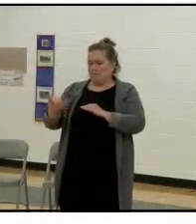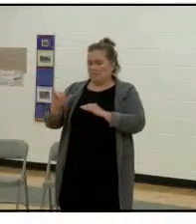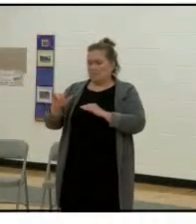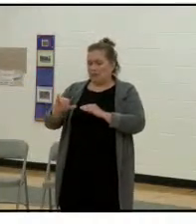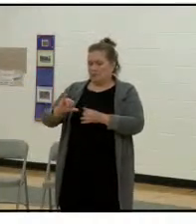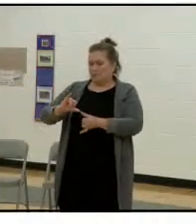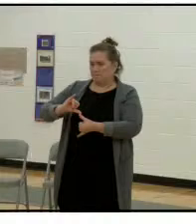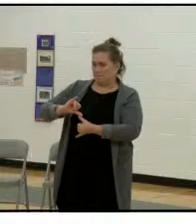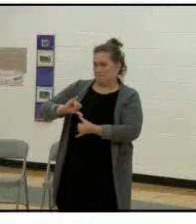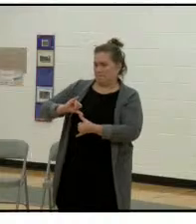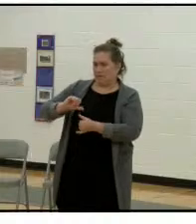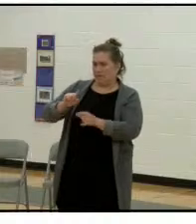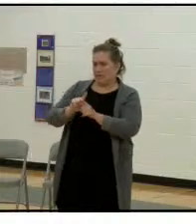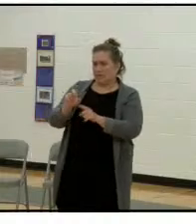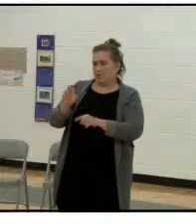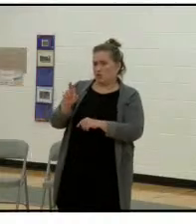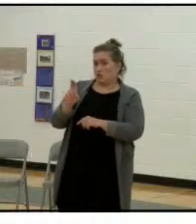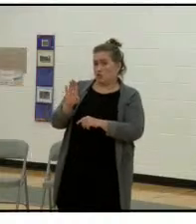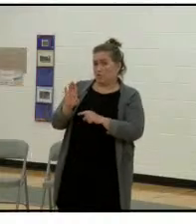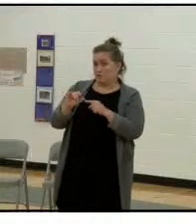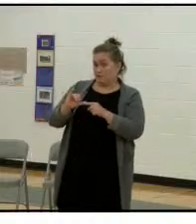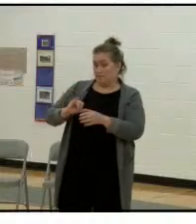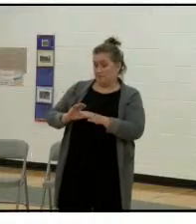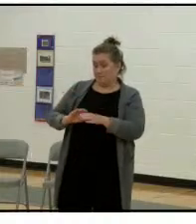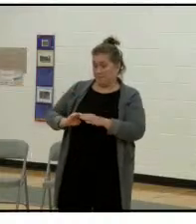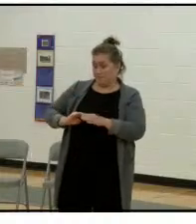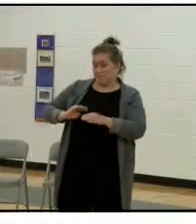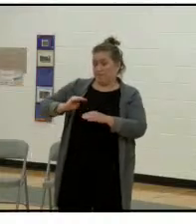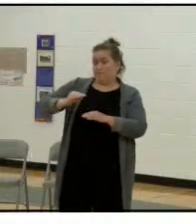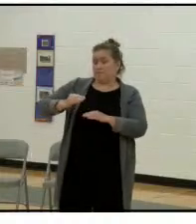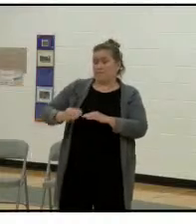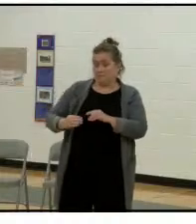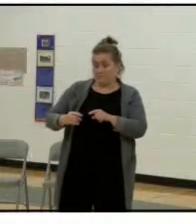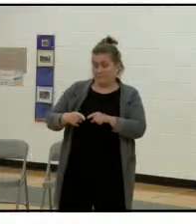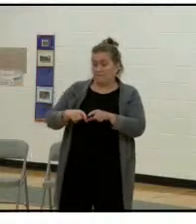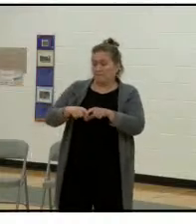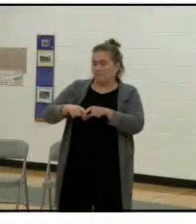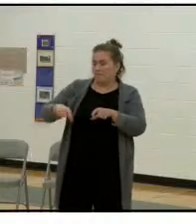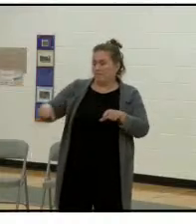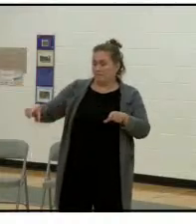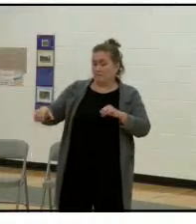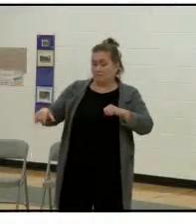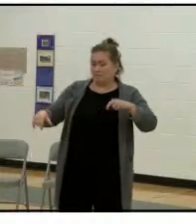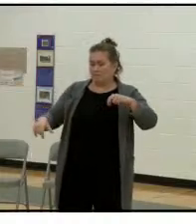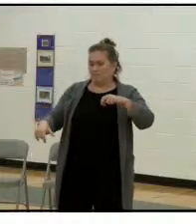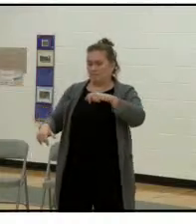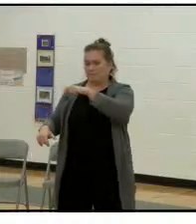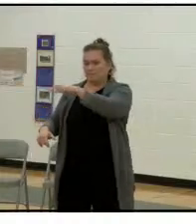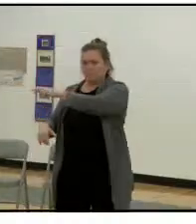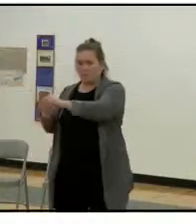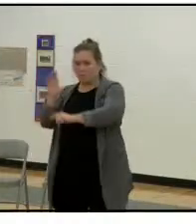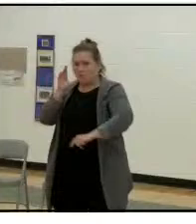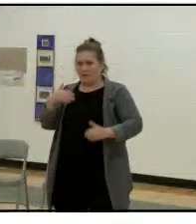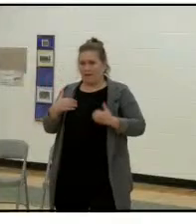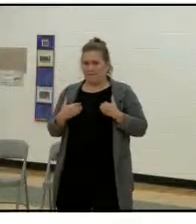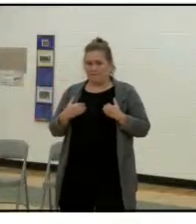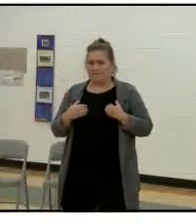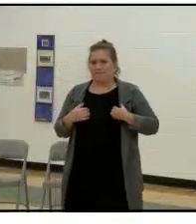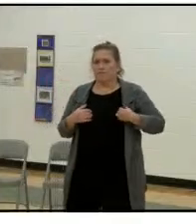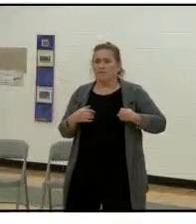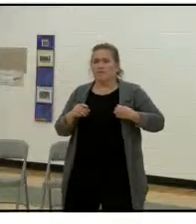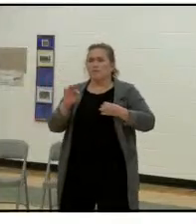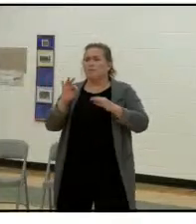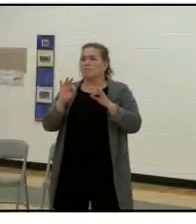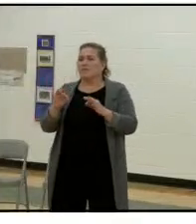ideal for wheelchairs. Honestly, that's part of the appeal of raised crossings, is that they're at grade with the sidewalks next to them,